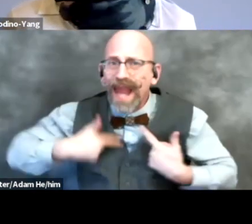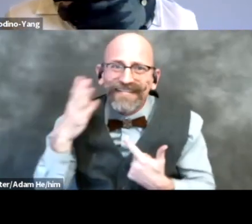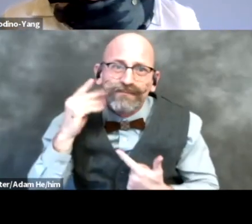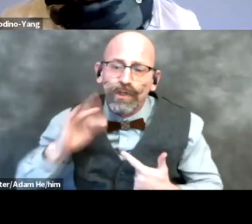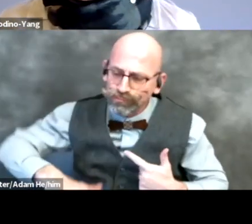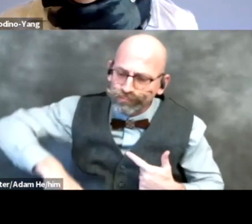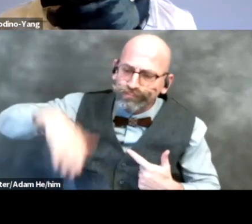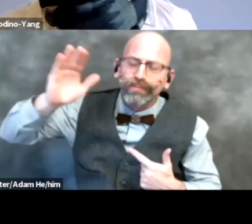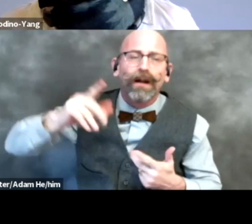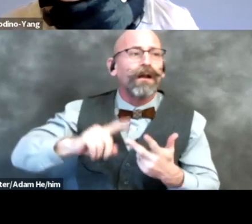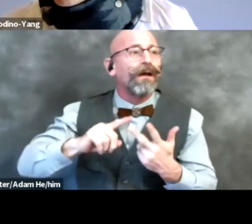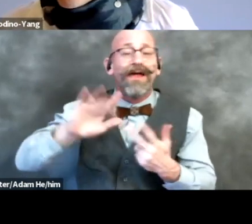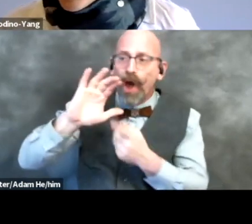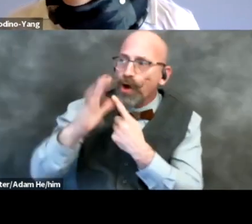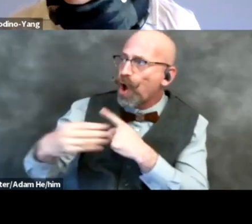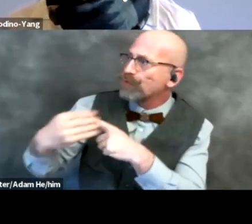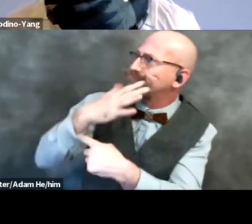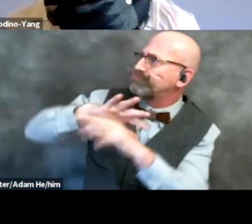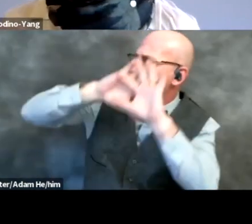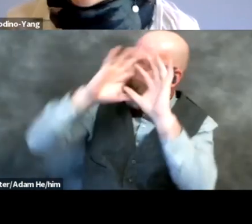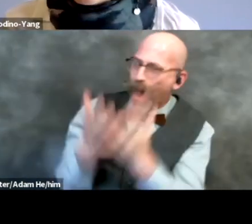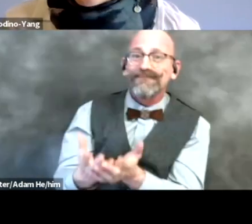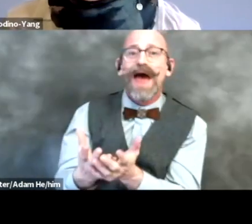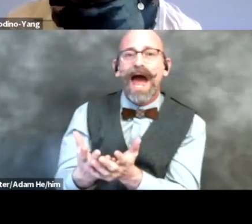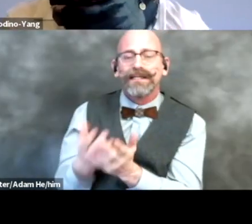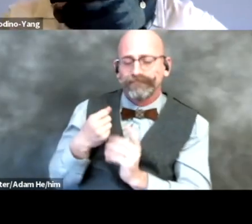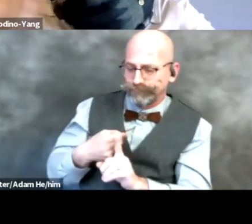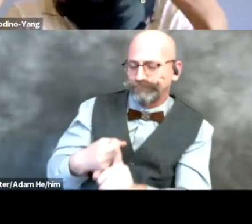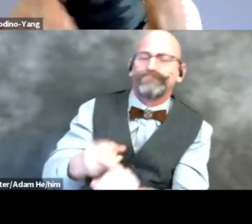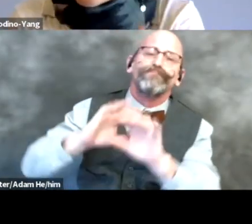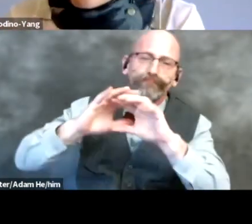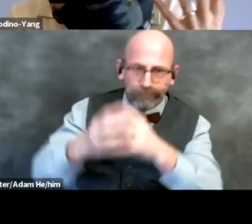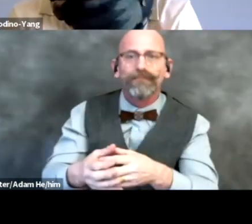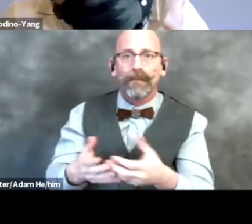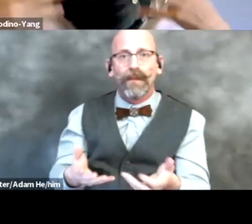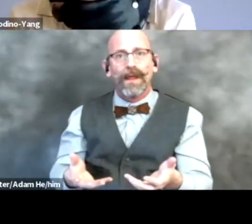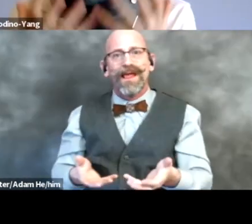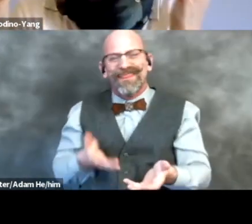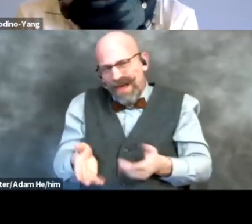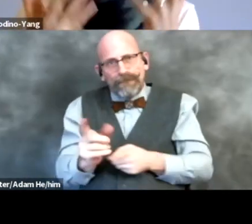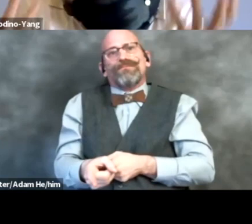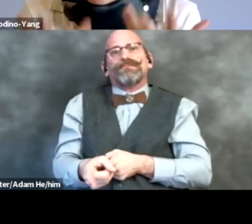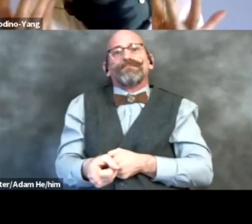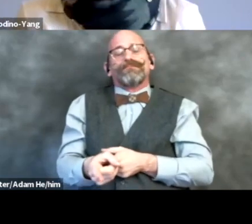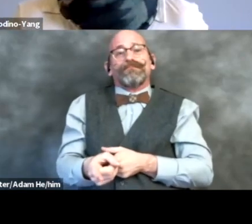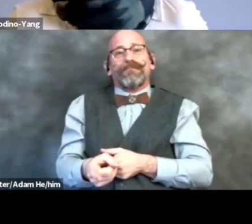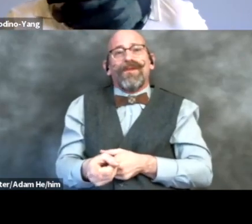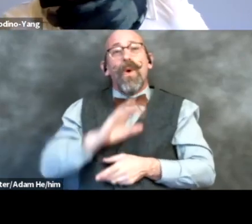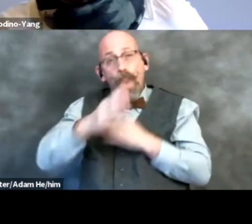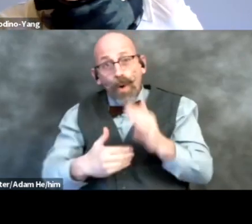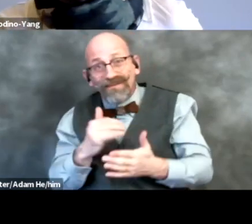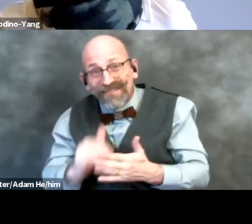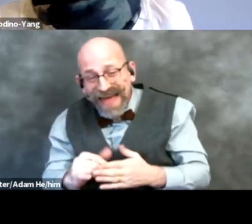culture and emotion that they bring to that space, is dynamically shaping the entirety of